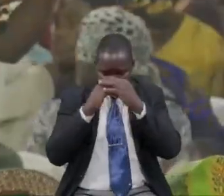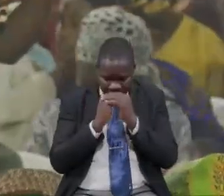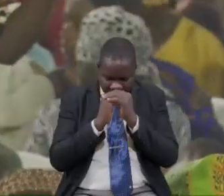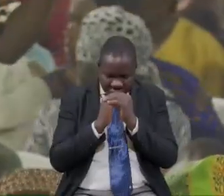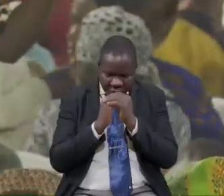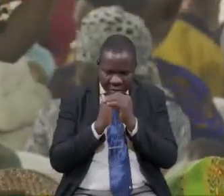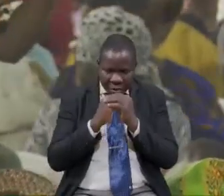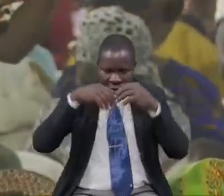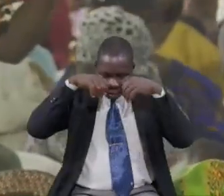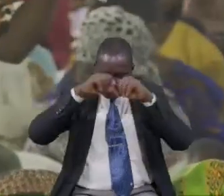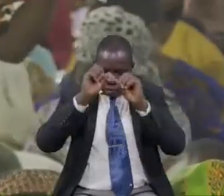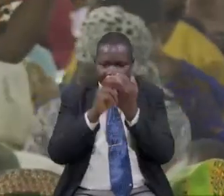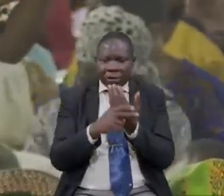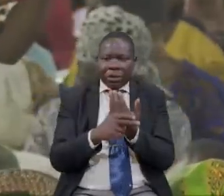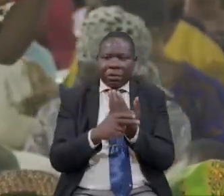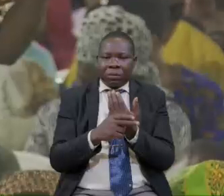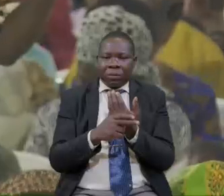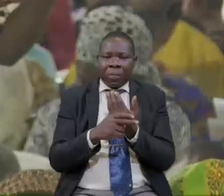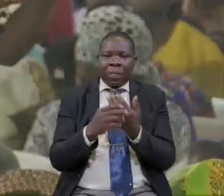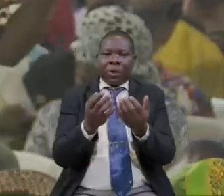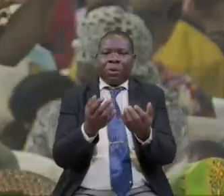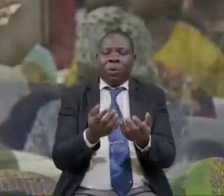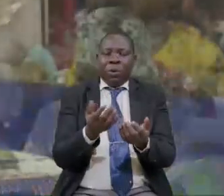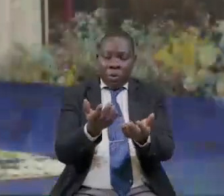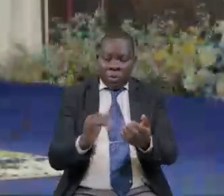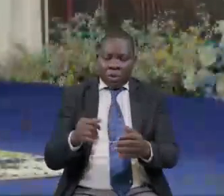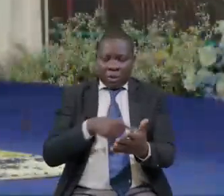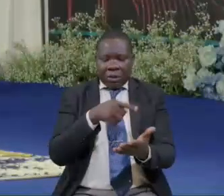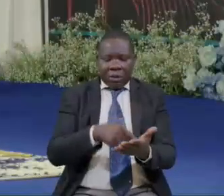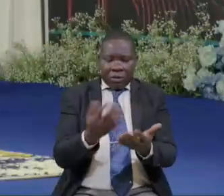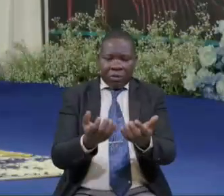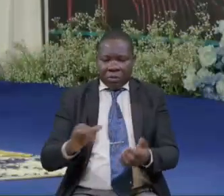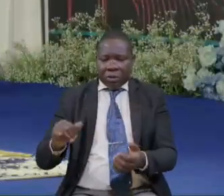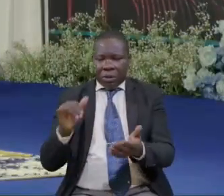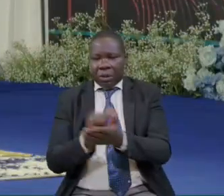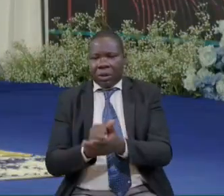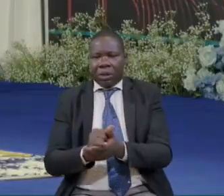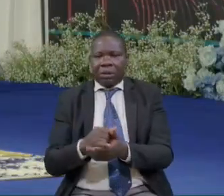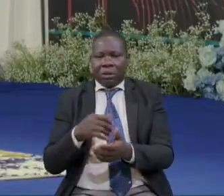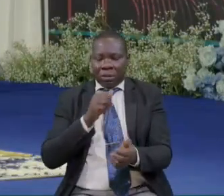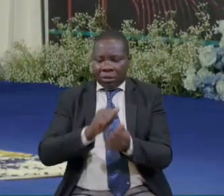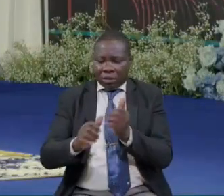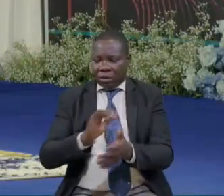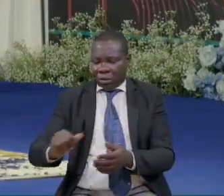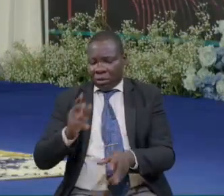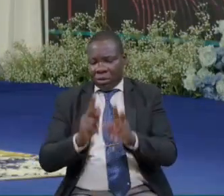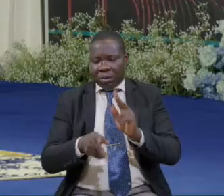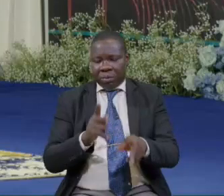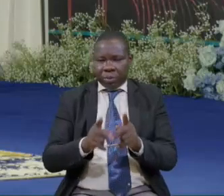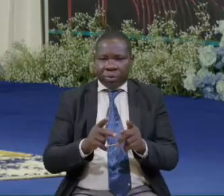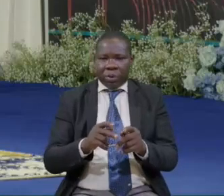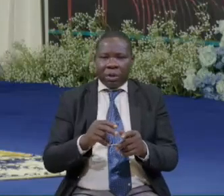covetousness, wanting this and wanting that, destroying people, that I may have